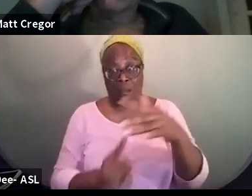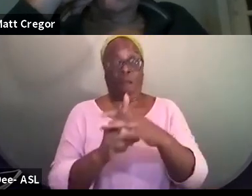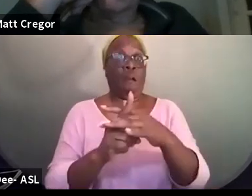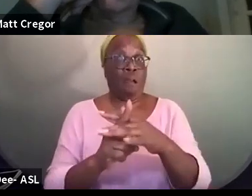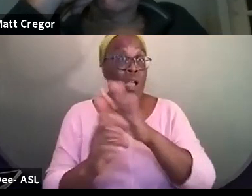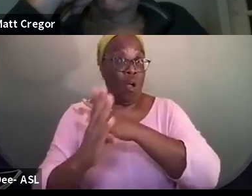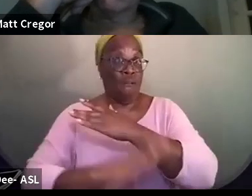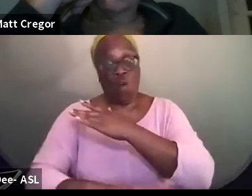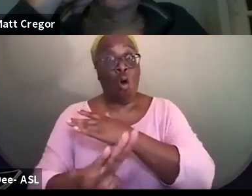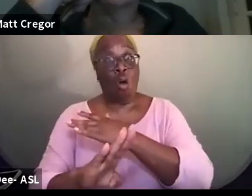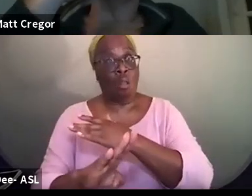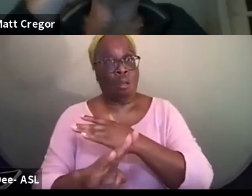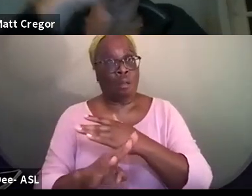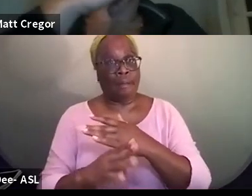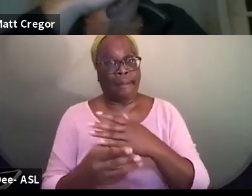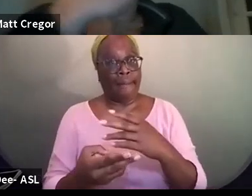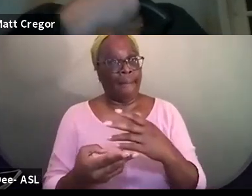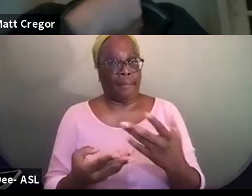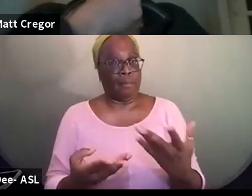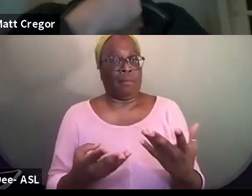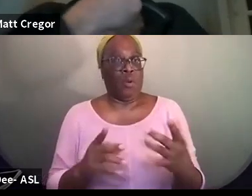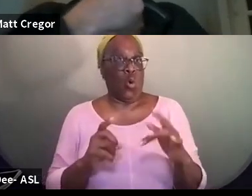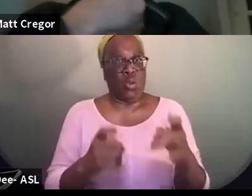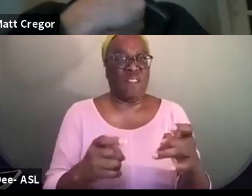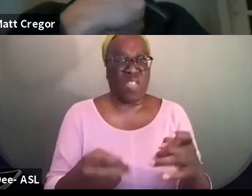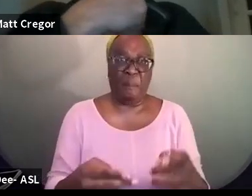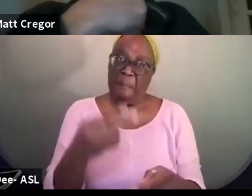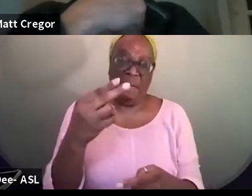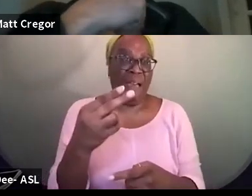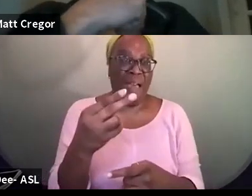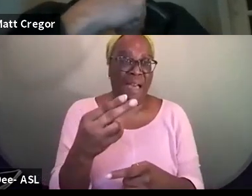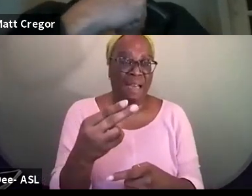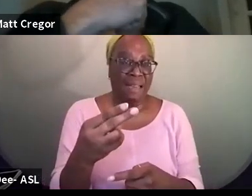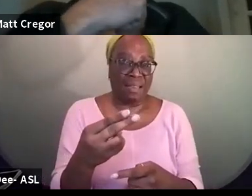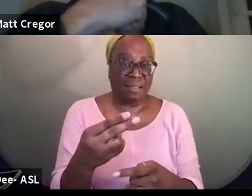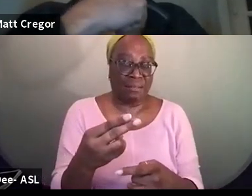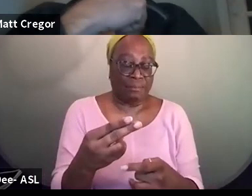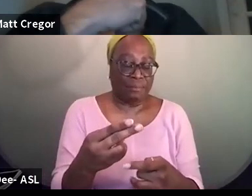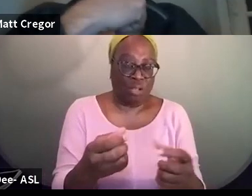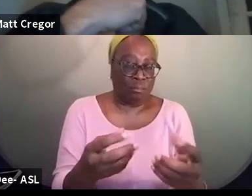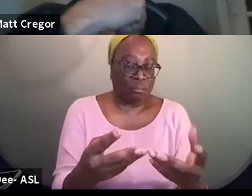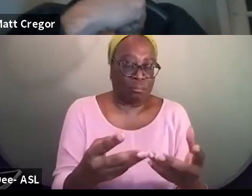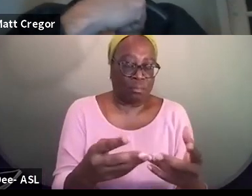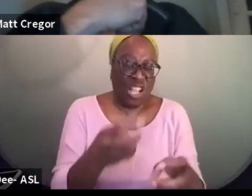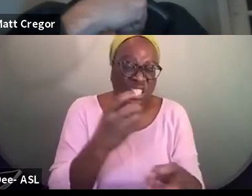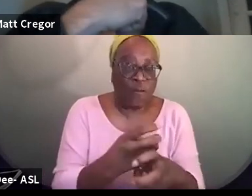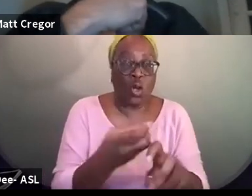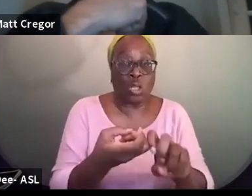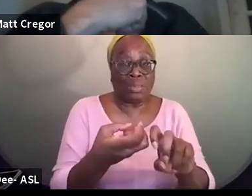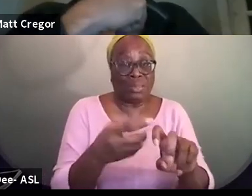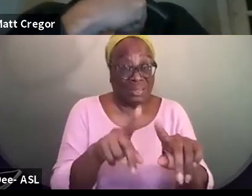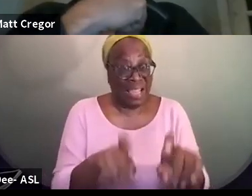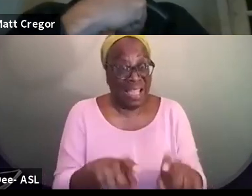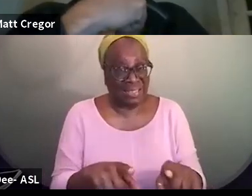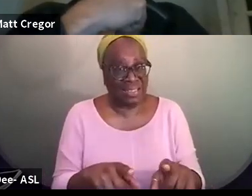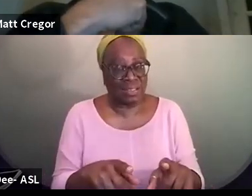for a high stakes test and say, good luck. We can't do that, that's not fair. And so